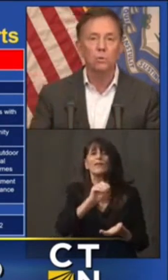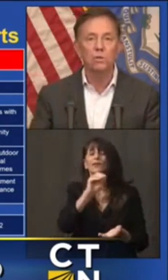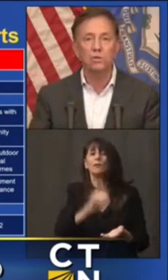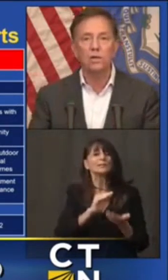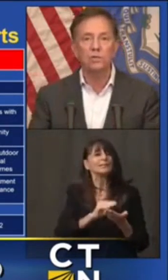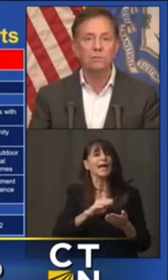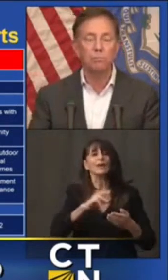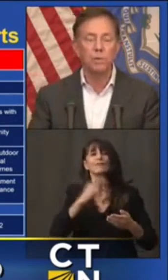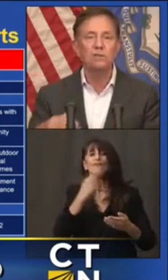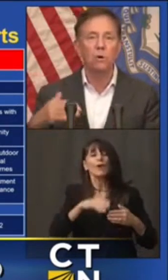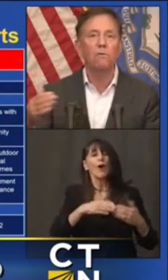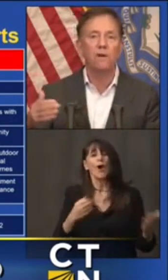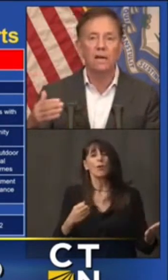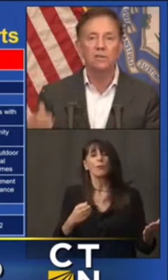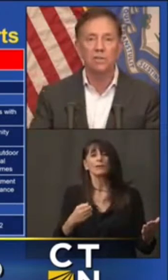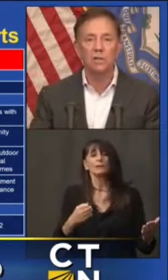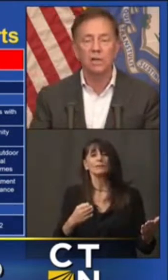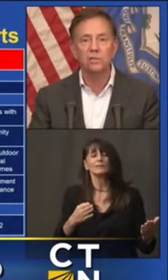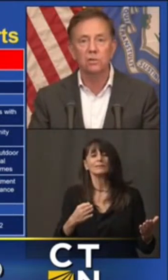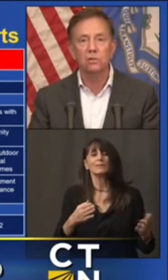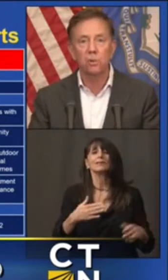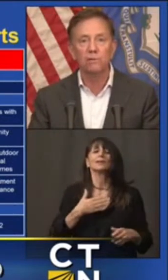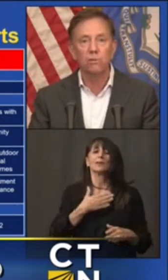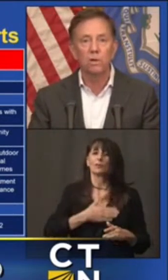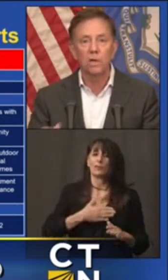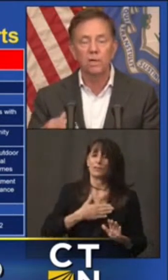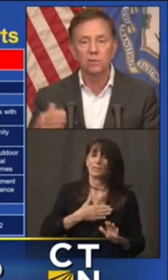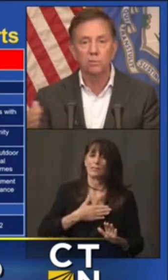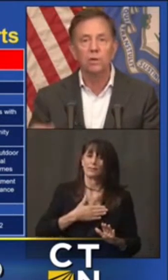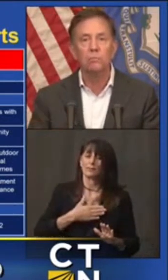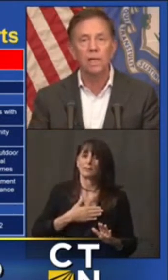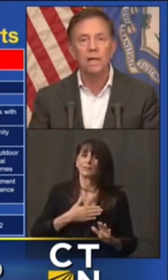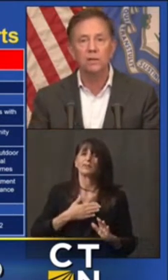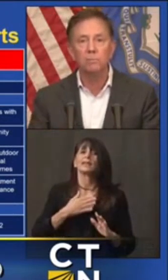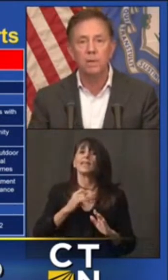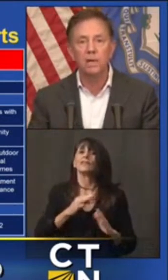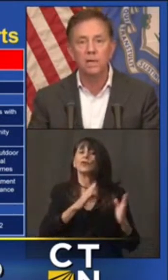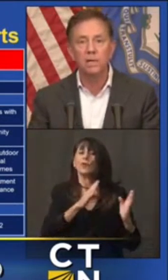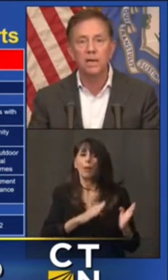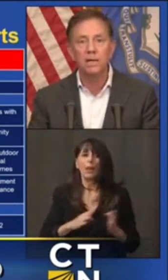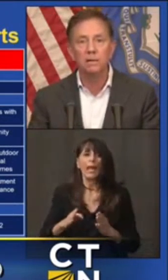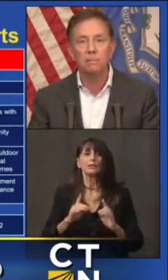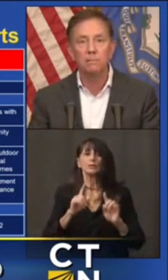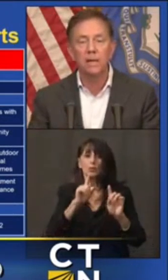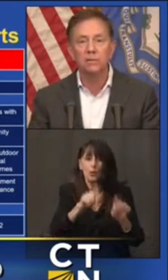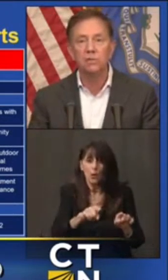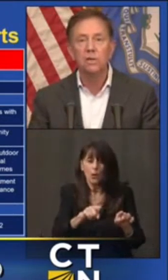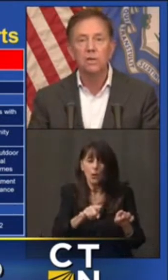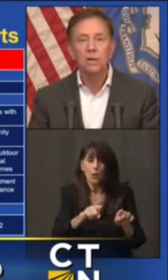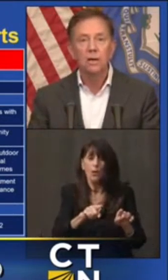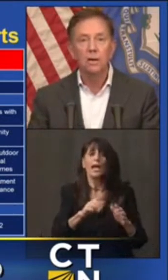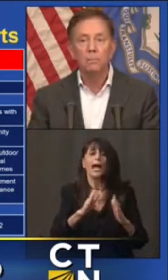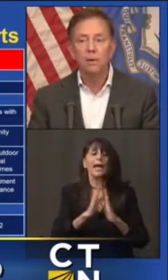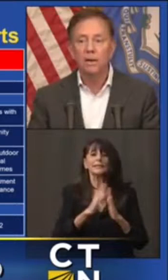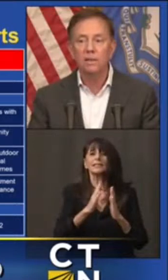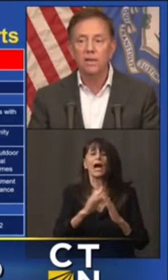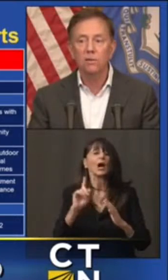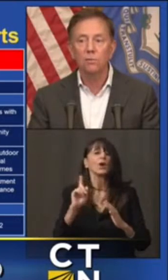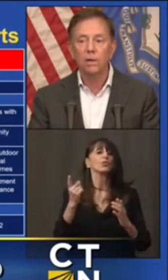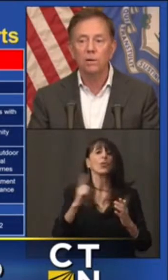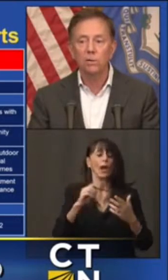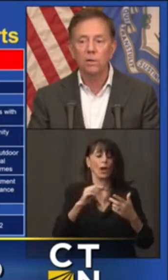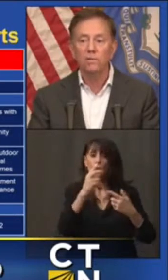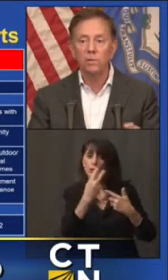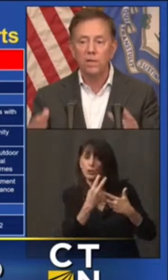local discretion. Please notify us in the next 3 or 4 days where you plan to be in that mix. But I think the